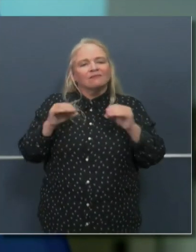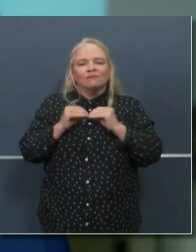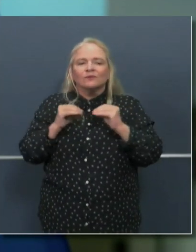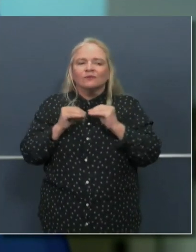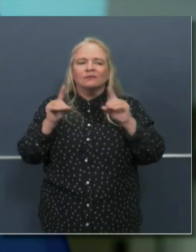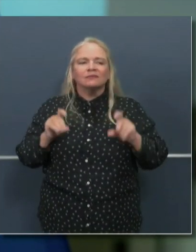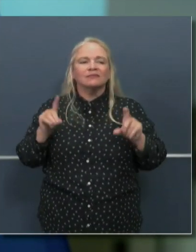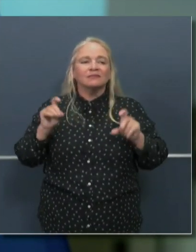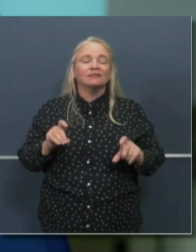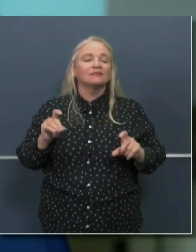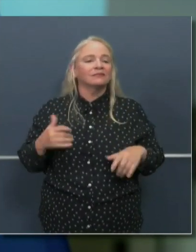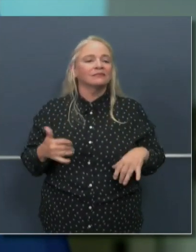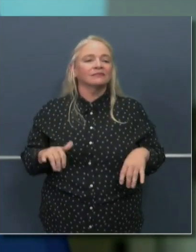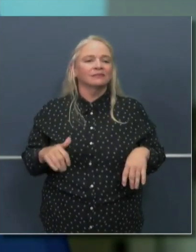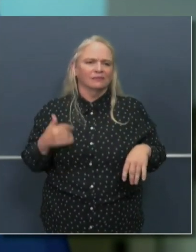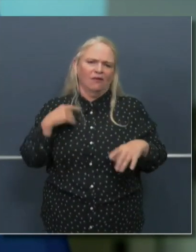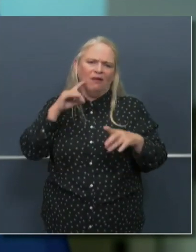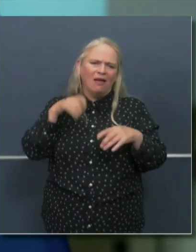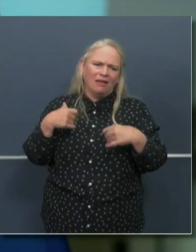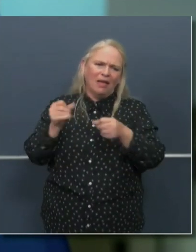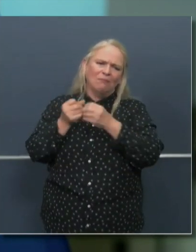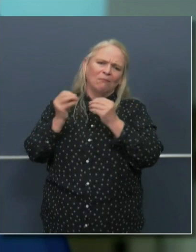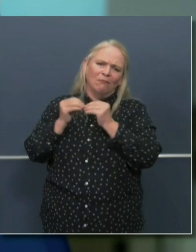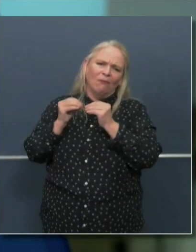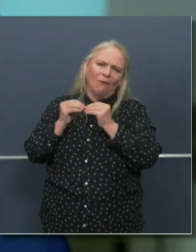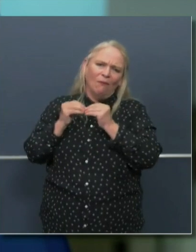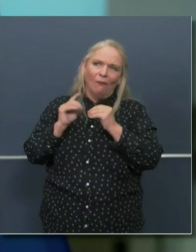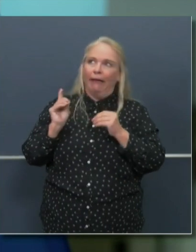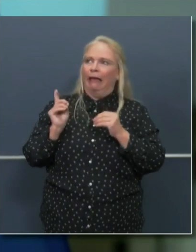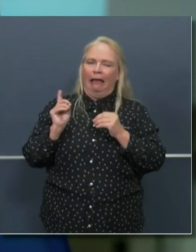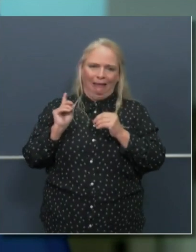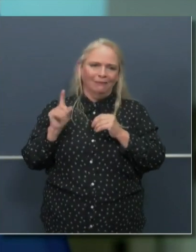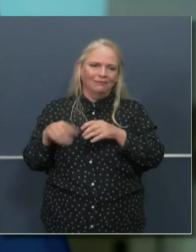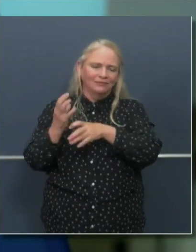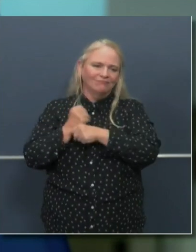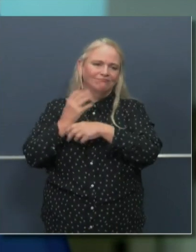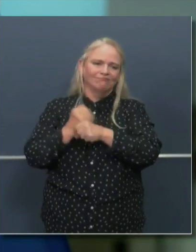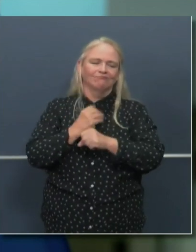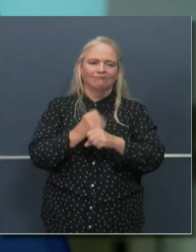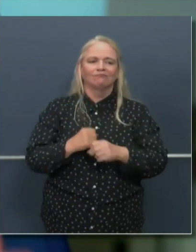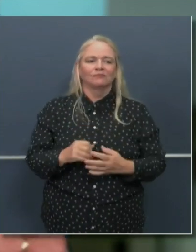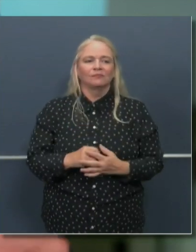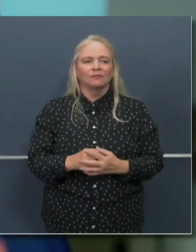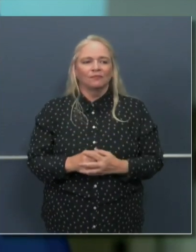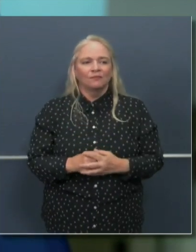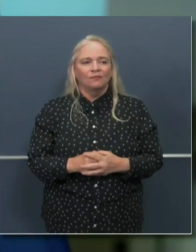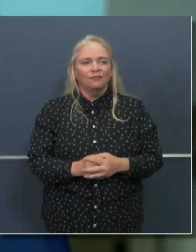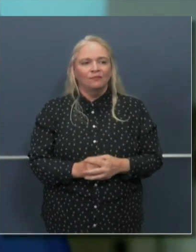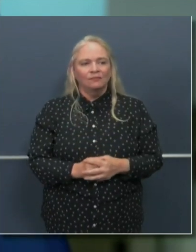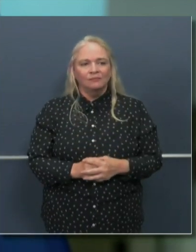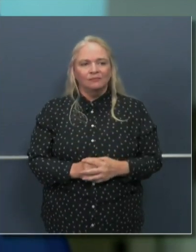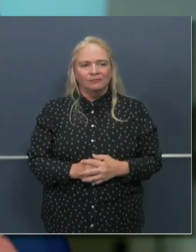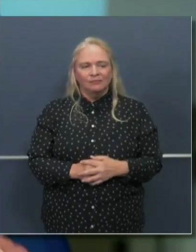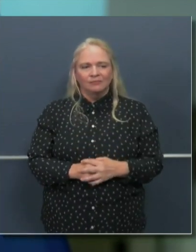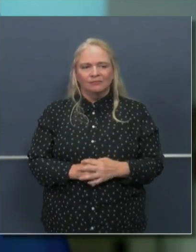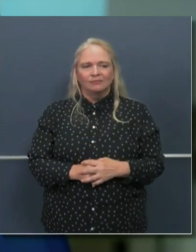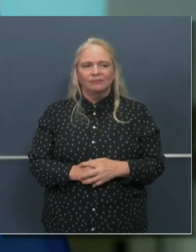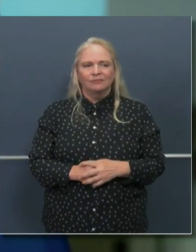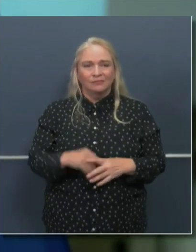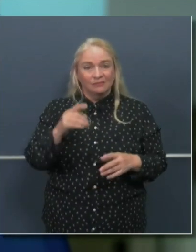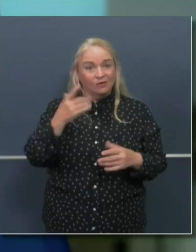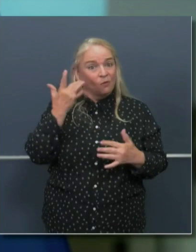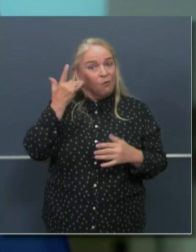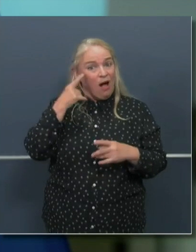that I mentioned a moment ago. Look, as it relates to why we think the hospitalization rates are up, you saw that slide. Those are the